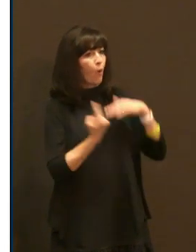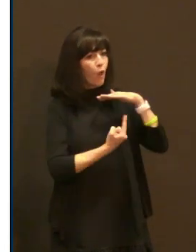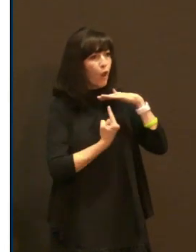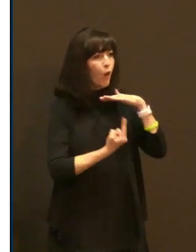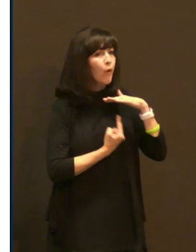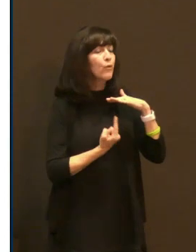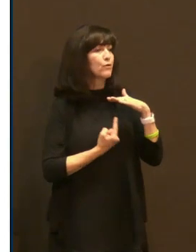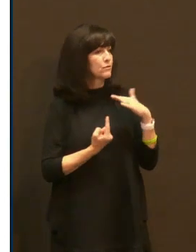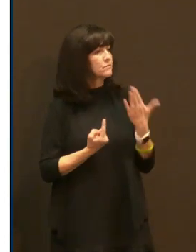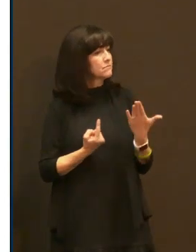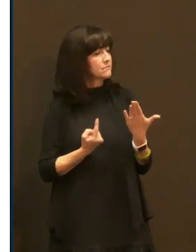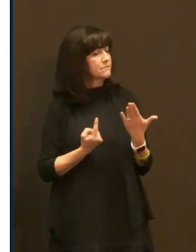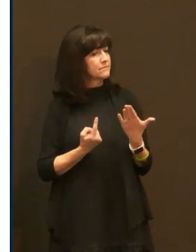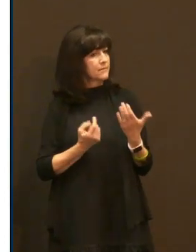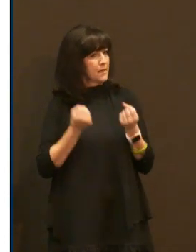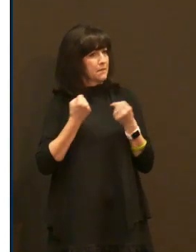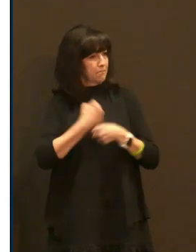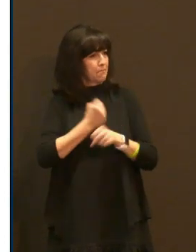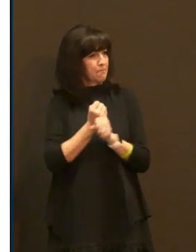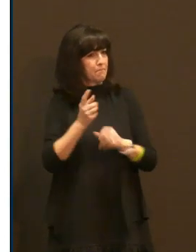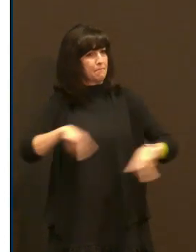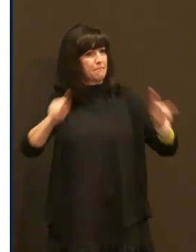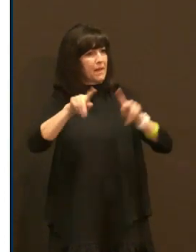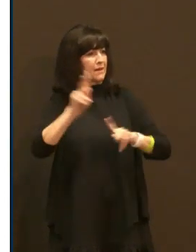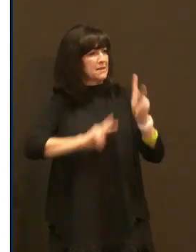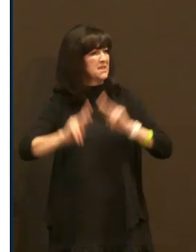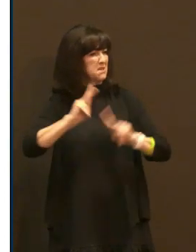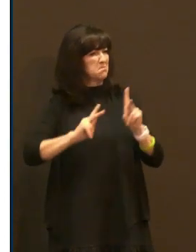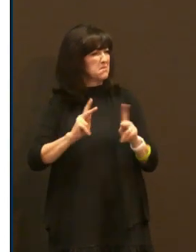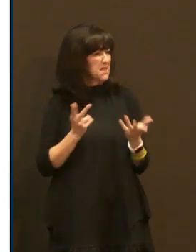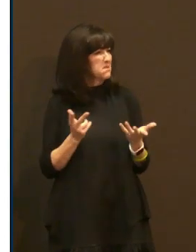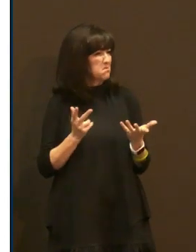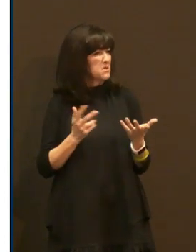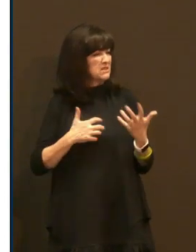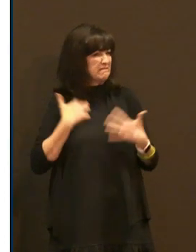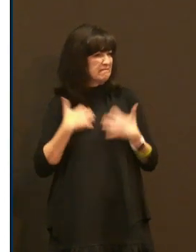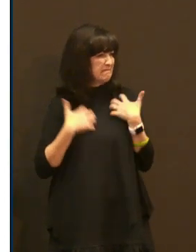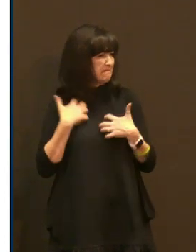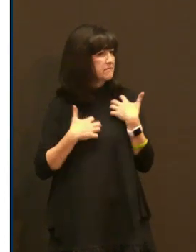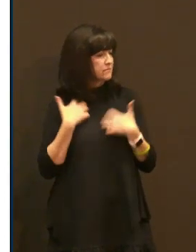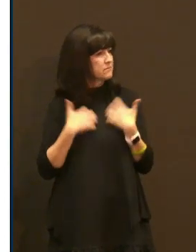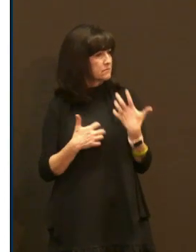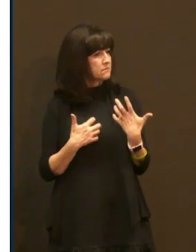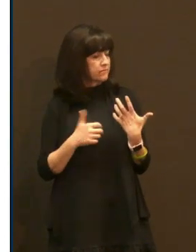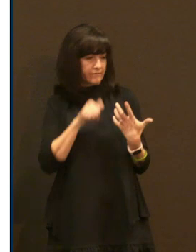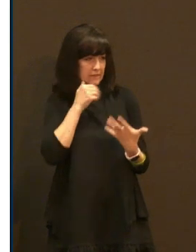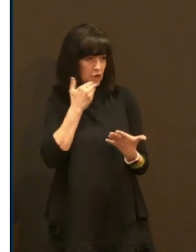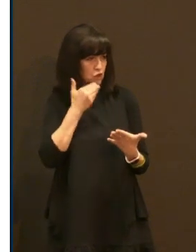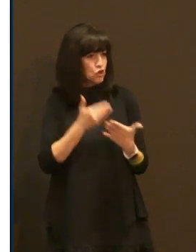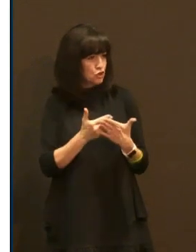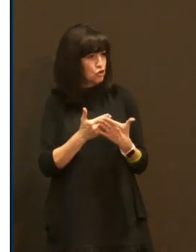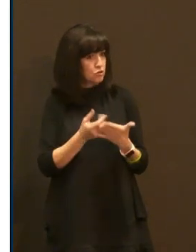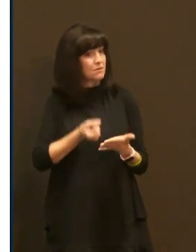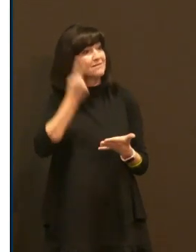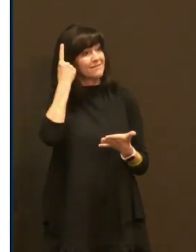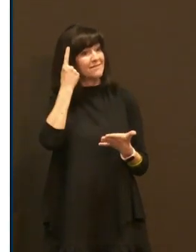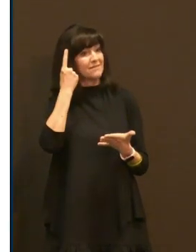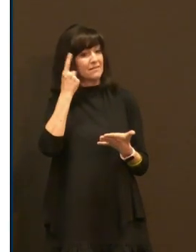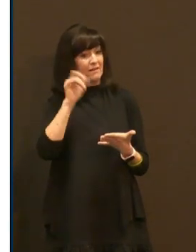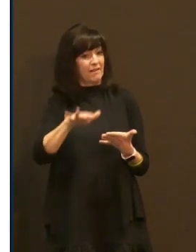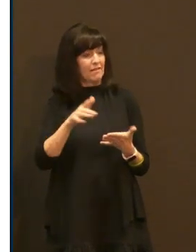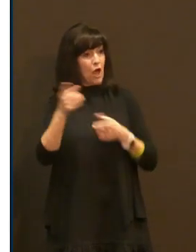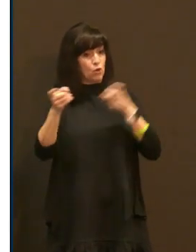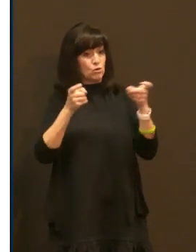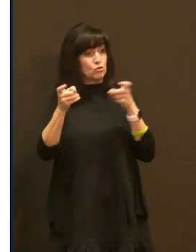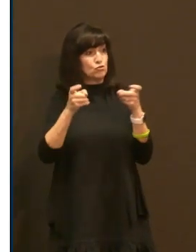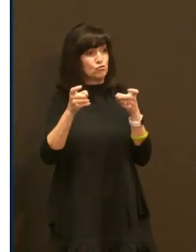health professionals tell us, we know that the way to control the virus itself is by, isolation, keeping people separate one from